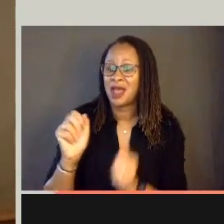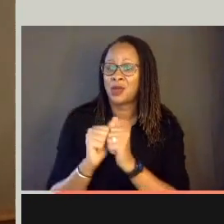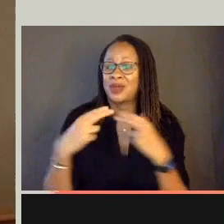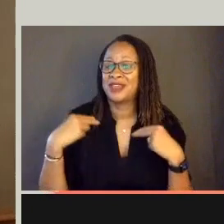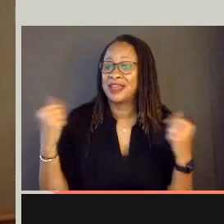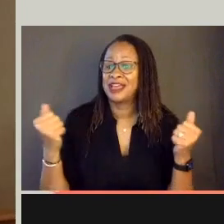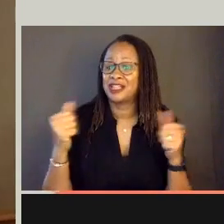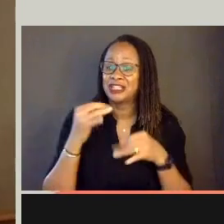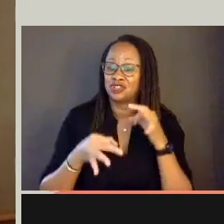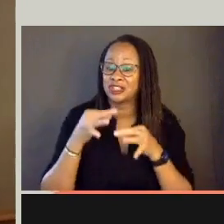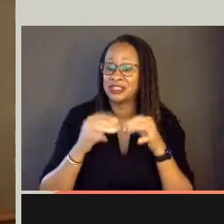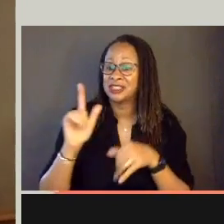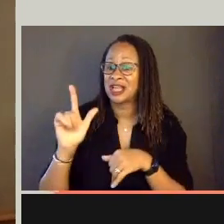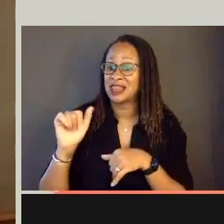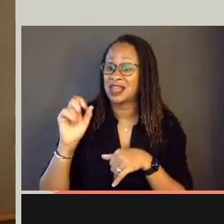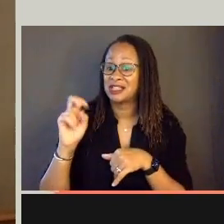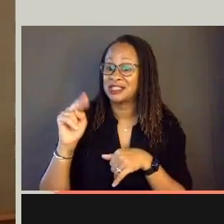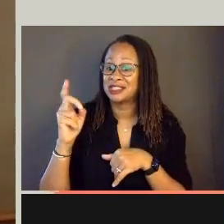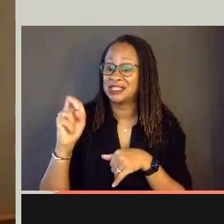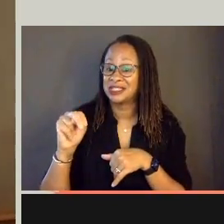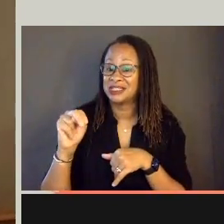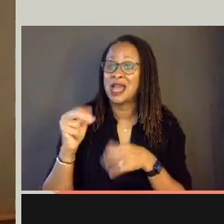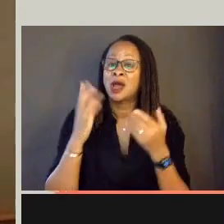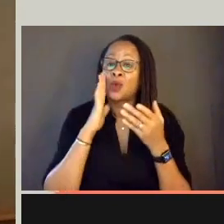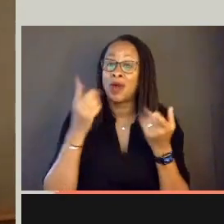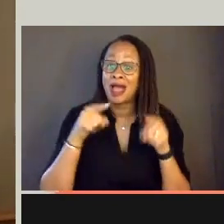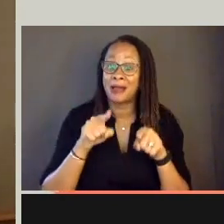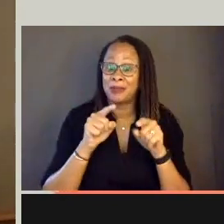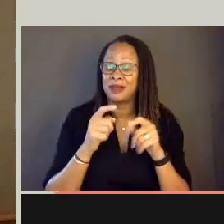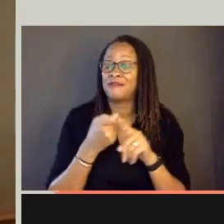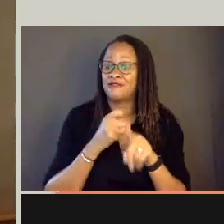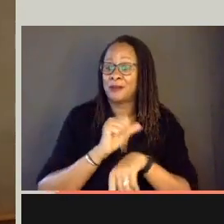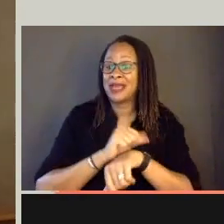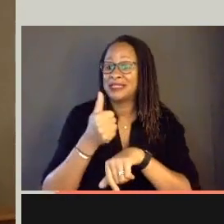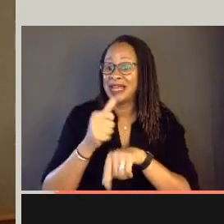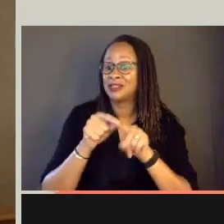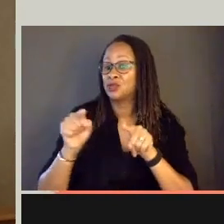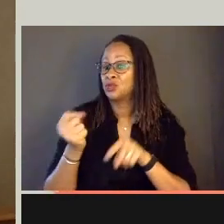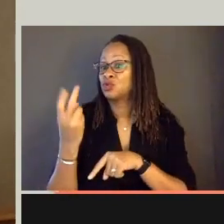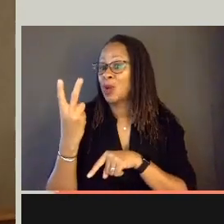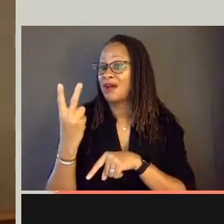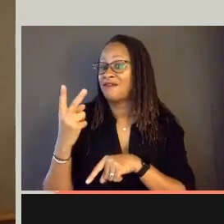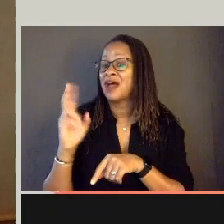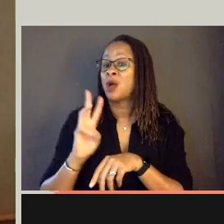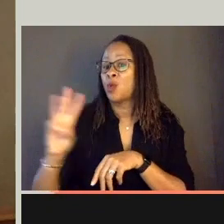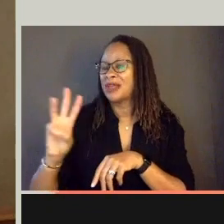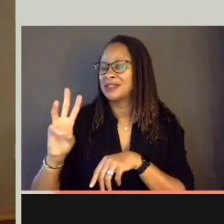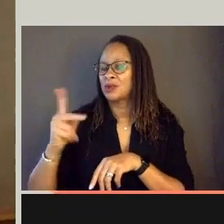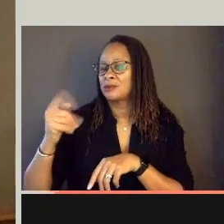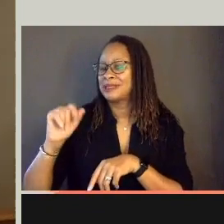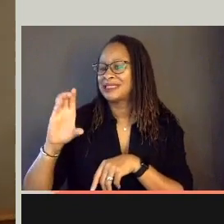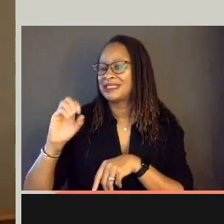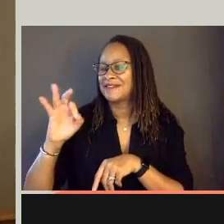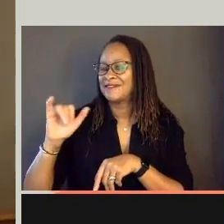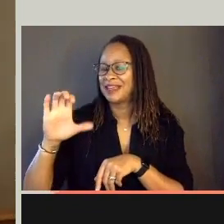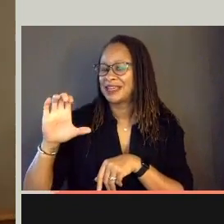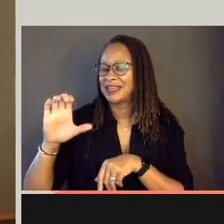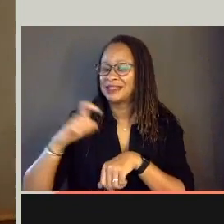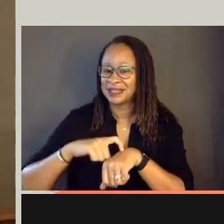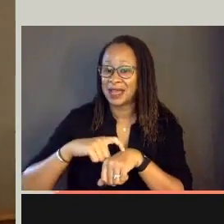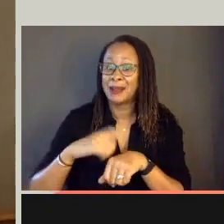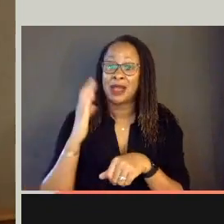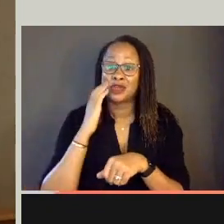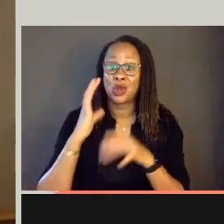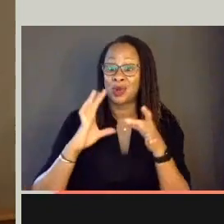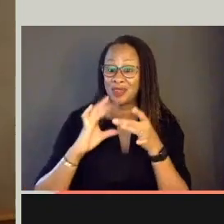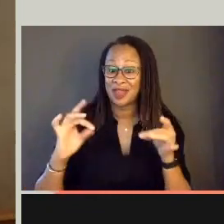safety partner, is happening from 10 to 12 Pacific time. However, please note that the closed captioning